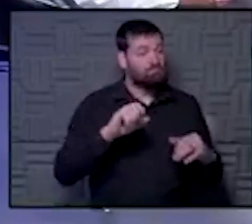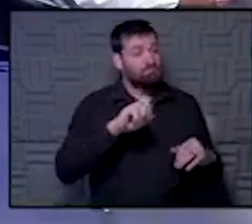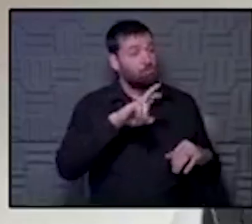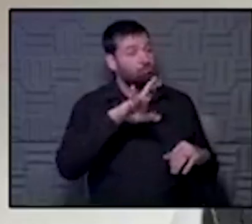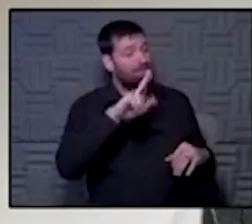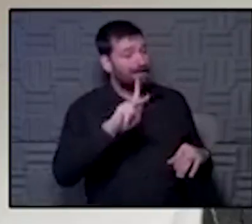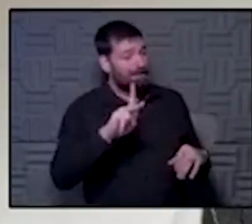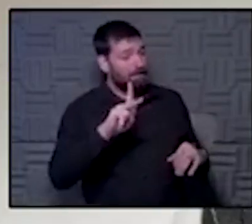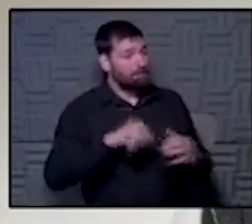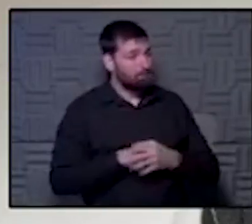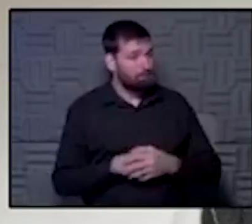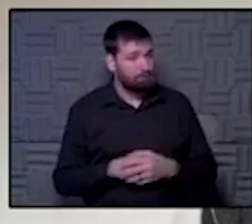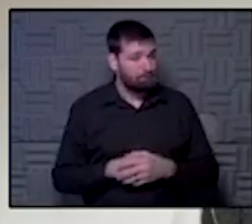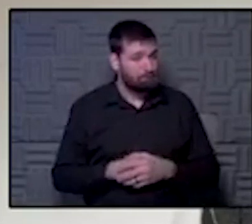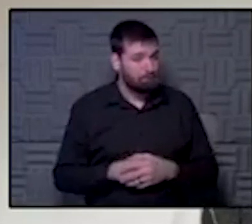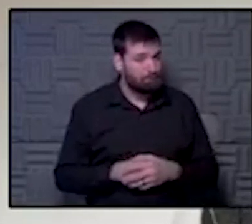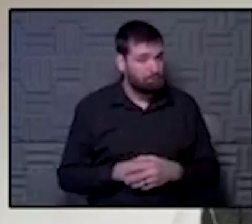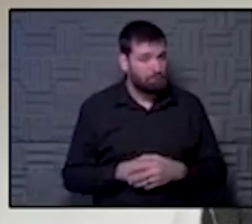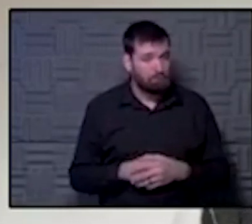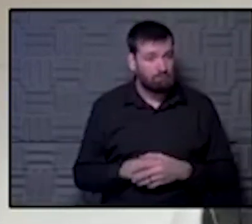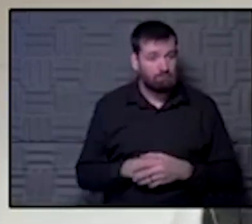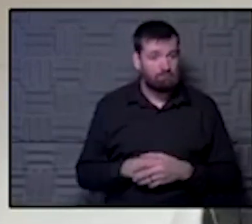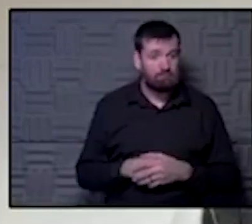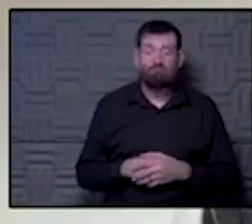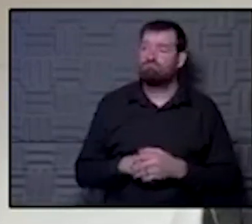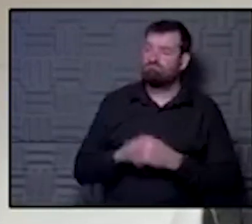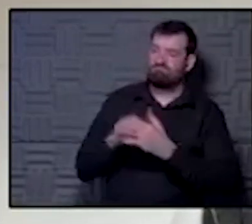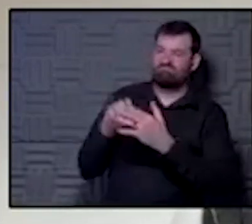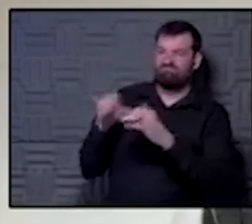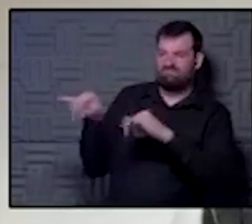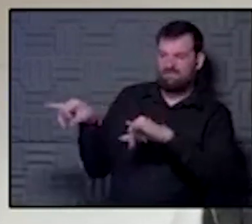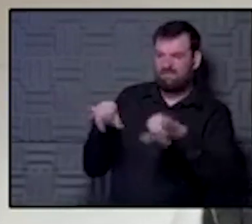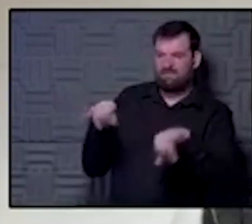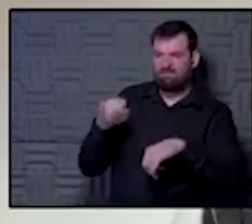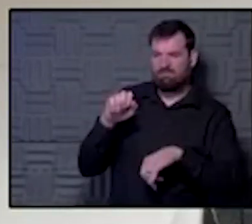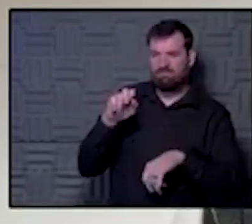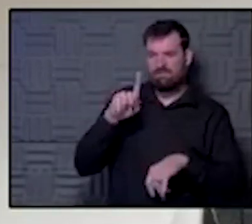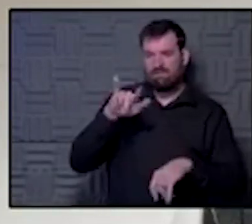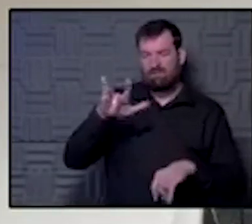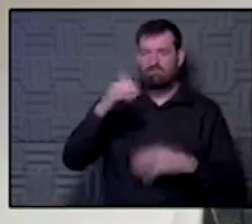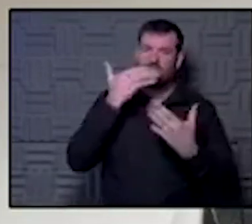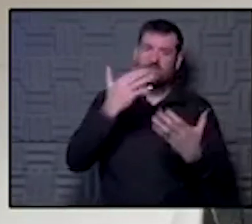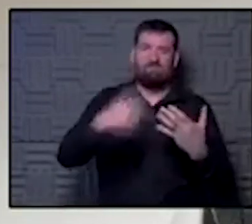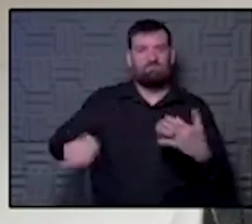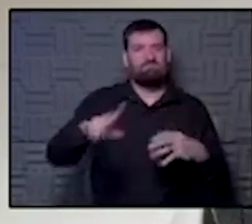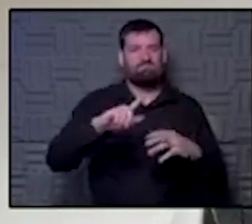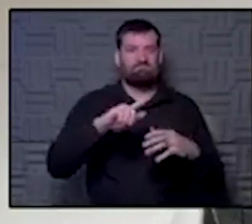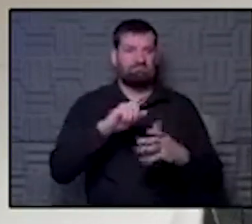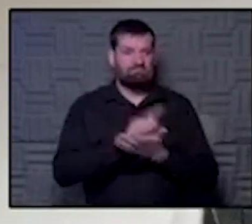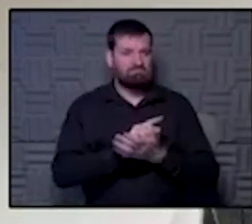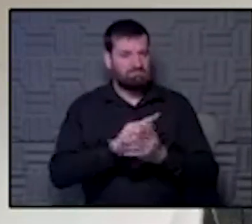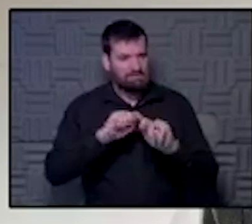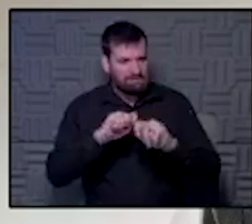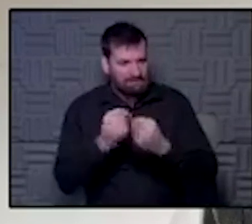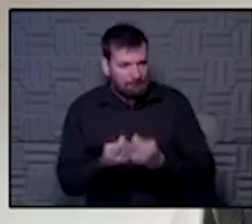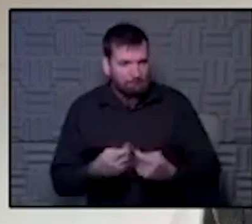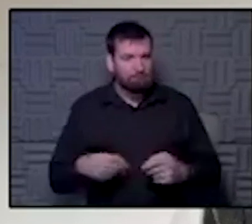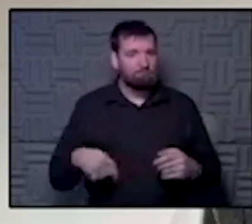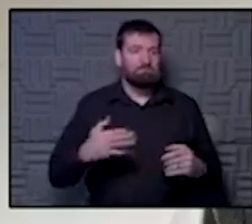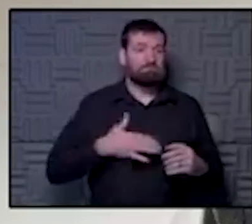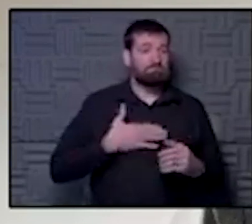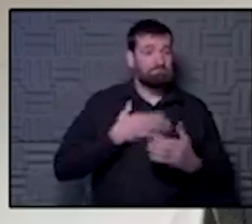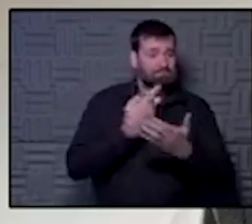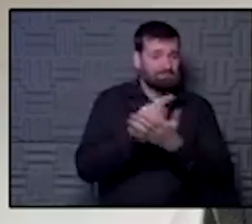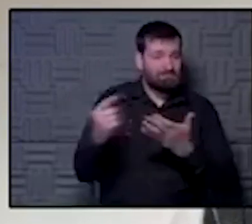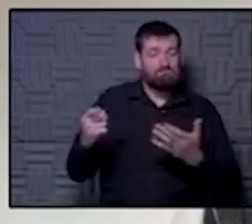Couldry. Yeah, I'm going to echo what Kyle said and say thanks to the team and happy Respiratory Therapy Week. And for all our listeners or the people